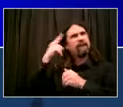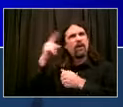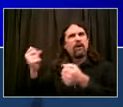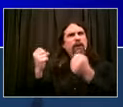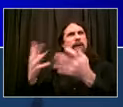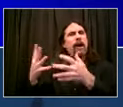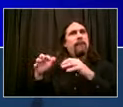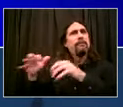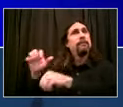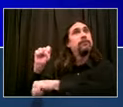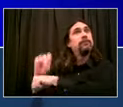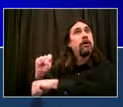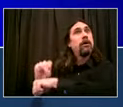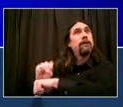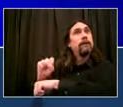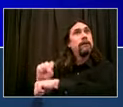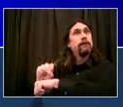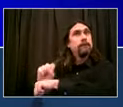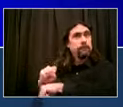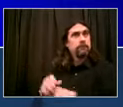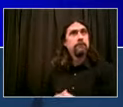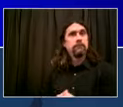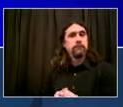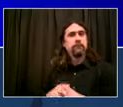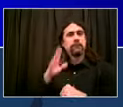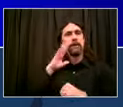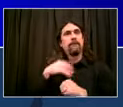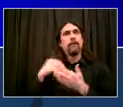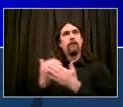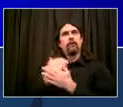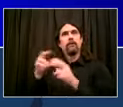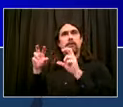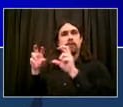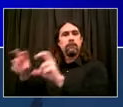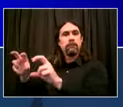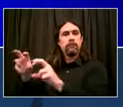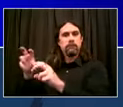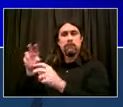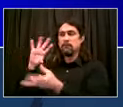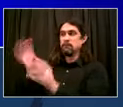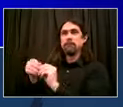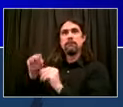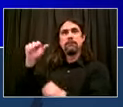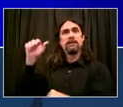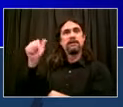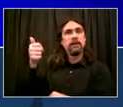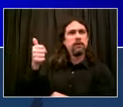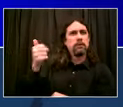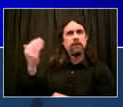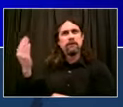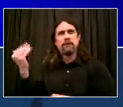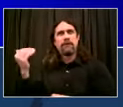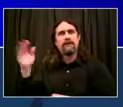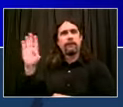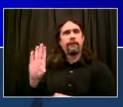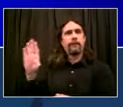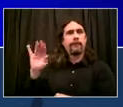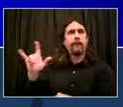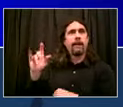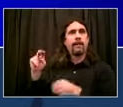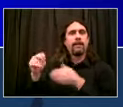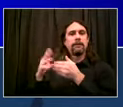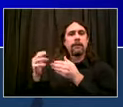in infrastructure spending. Huge, huge effort. And overall will create 20,000 jobs. And obviously crucial for the future